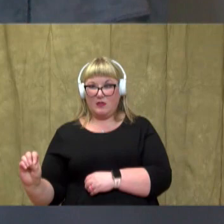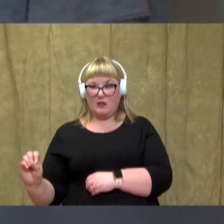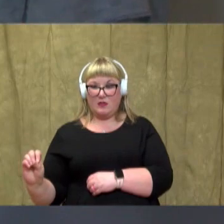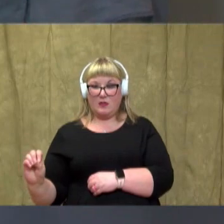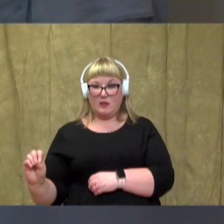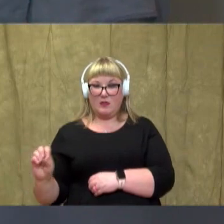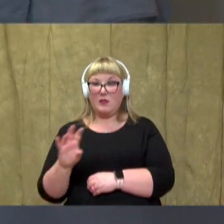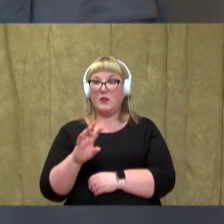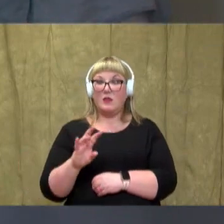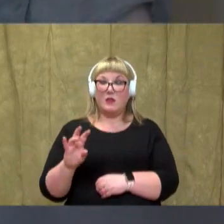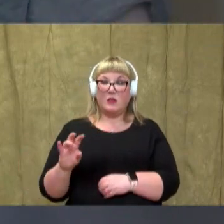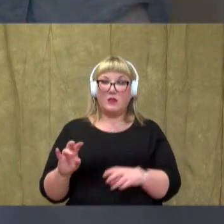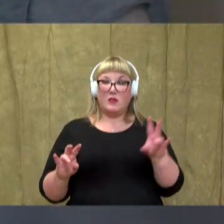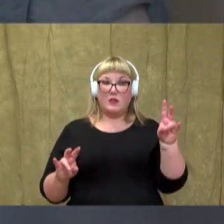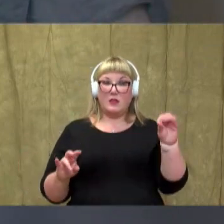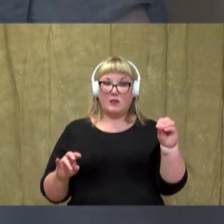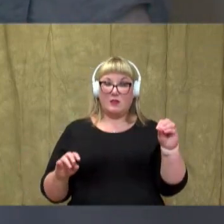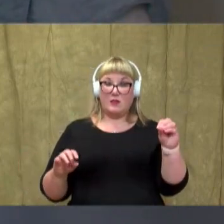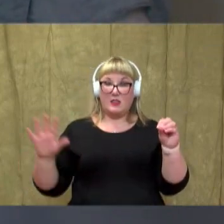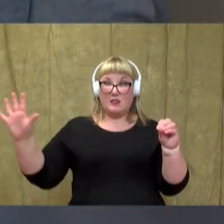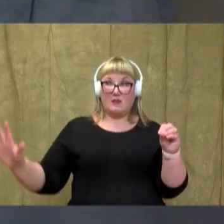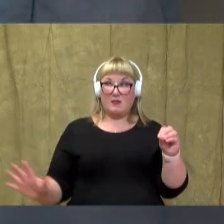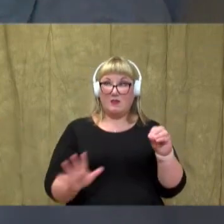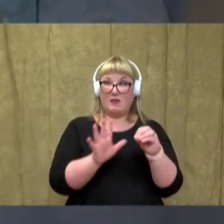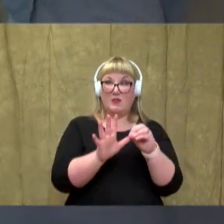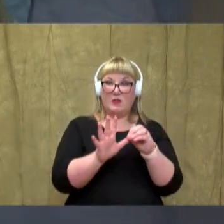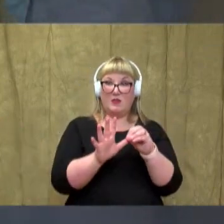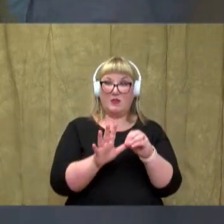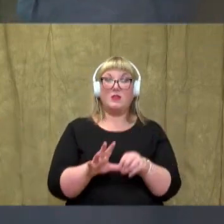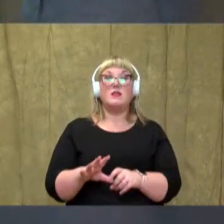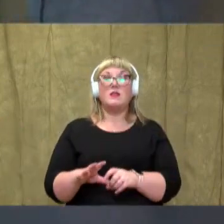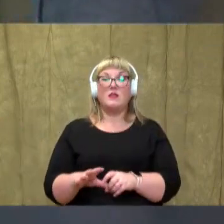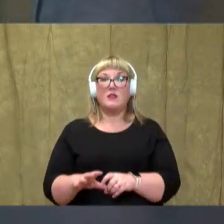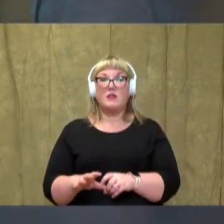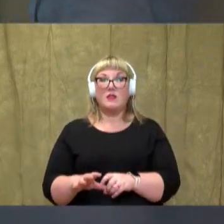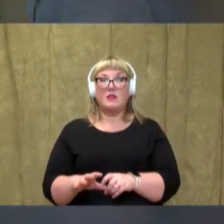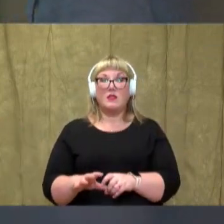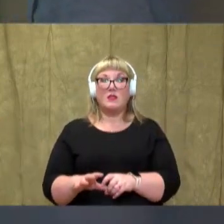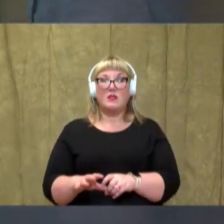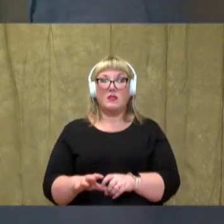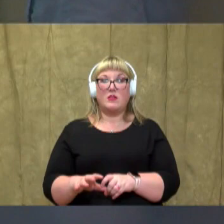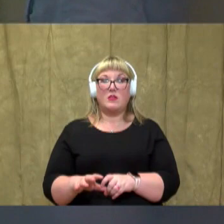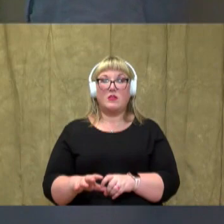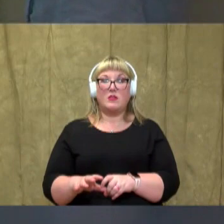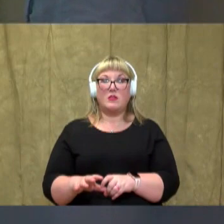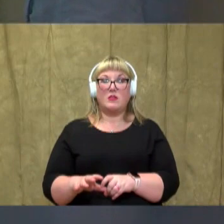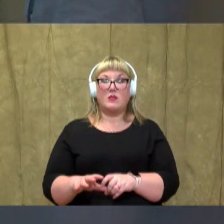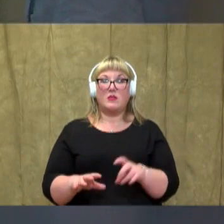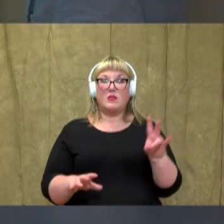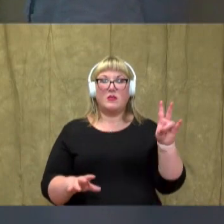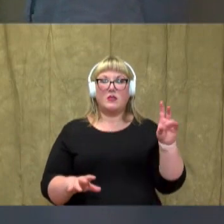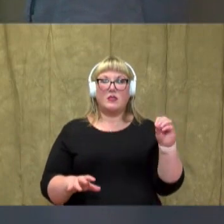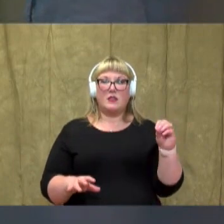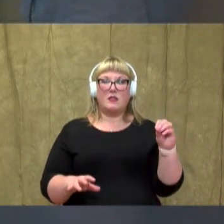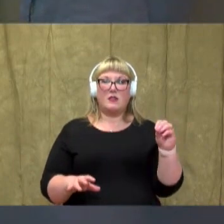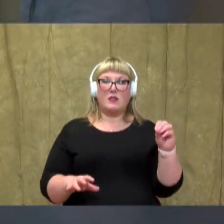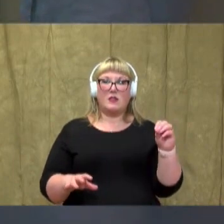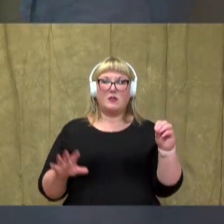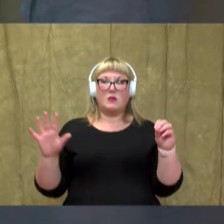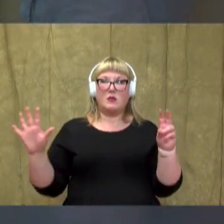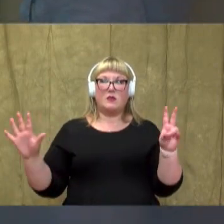5 rods and 2 rods gives us 7 rods. 7 rods equals 70. Plus our ones